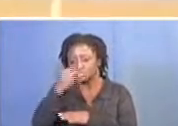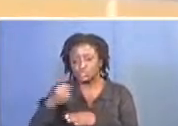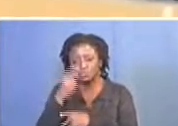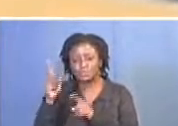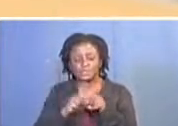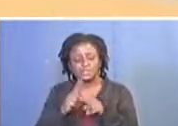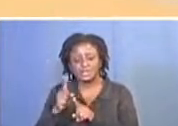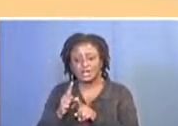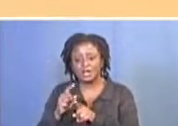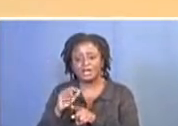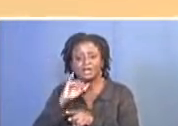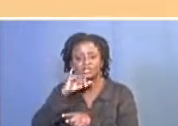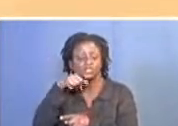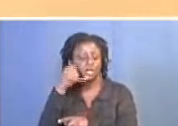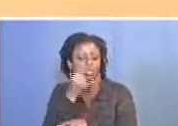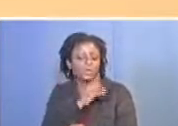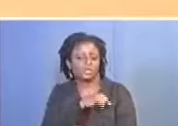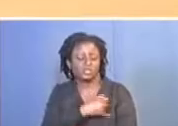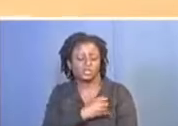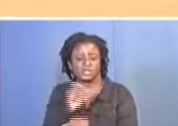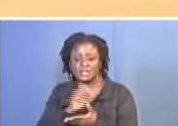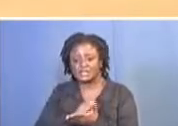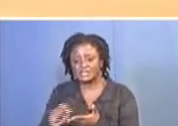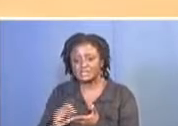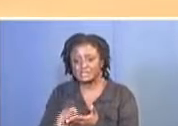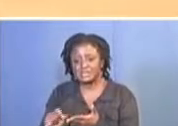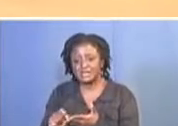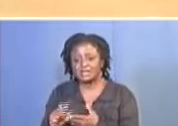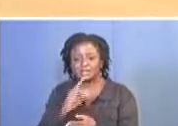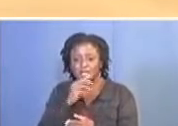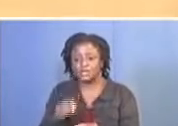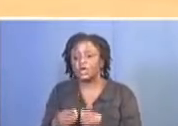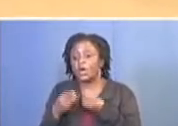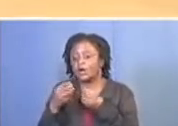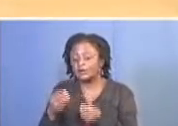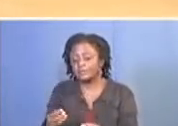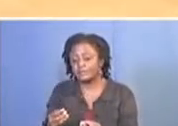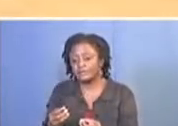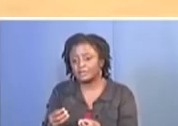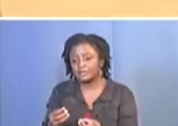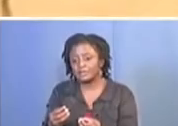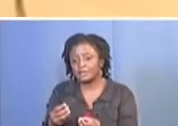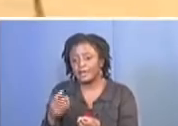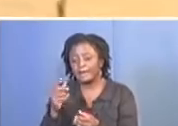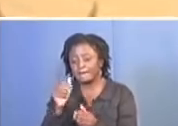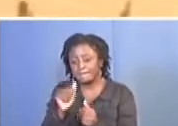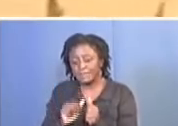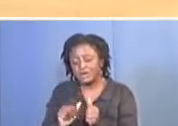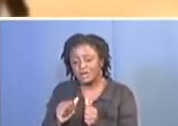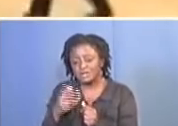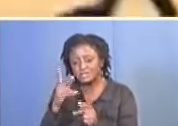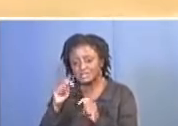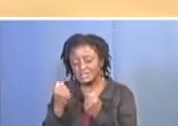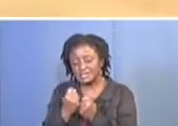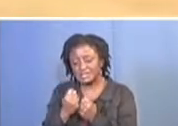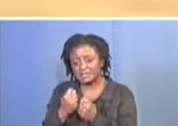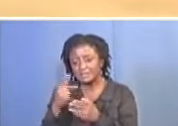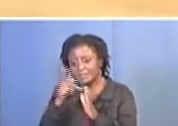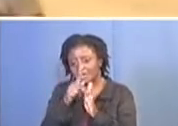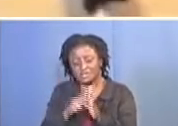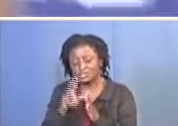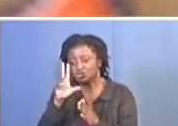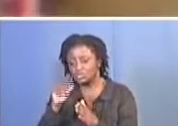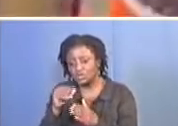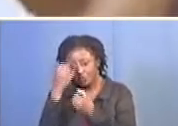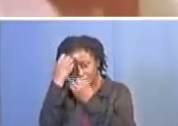core qualifying offer extended by head coach and general manager Curt Miller. Per team policy, no details were released. However, in